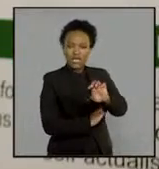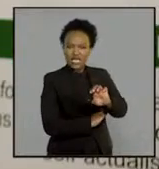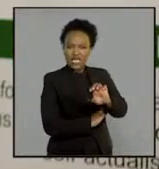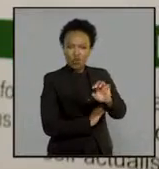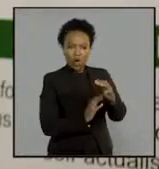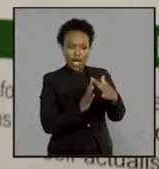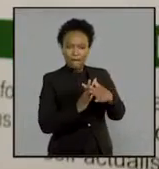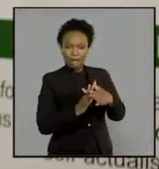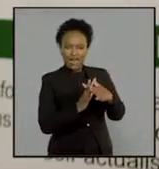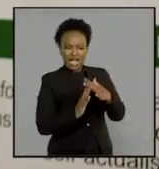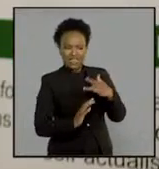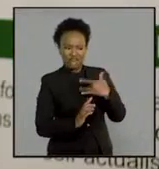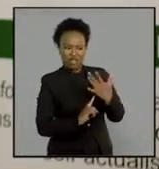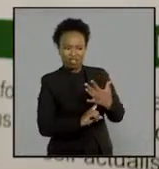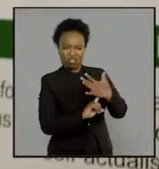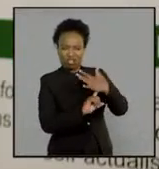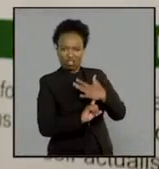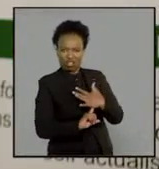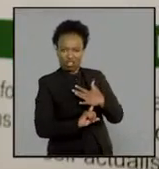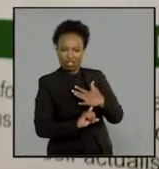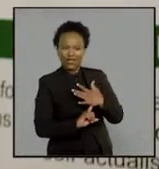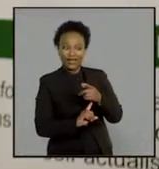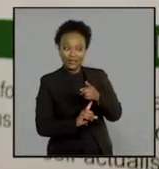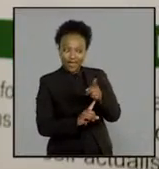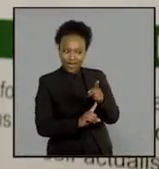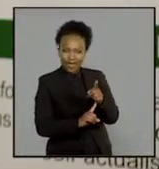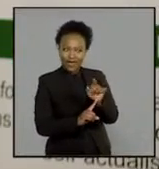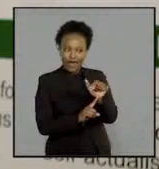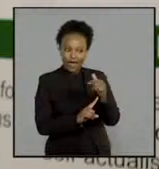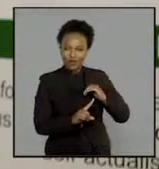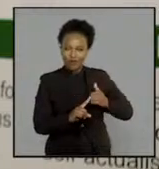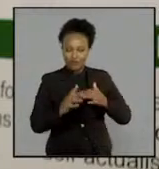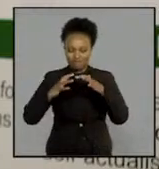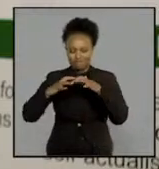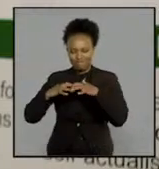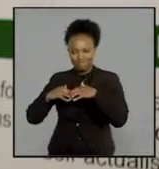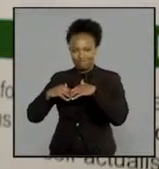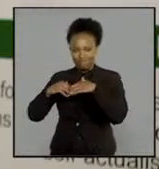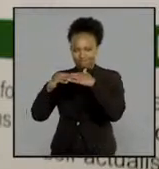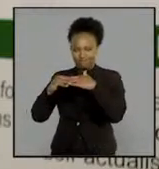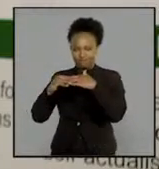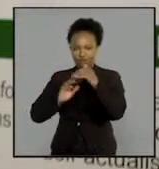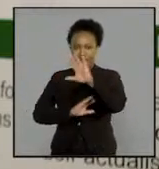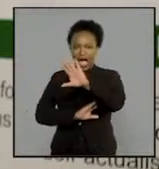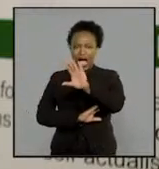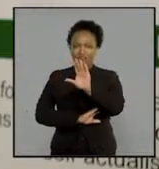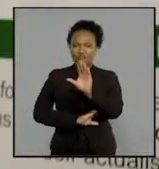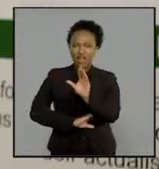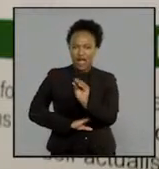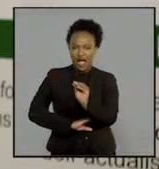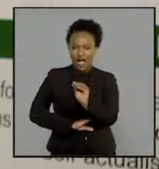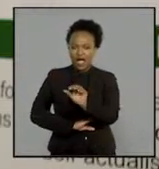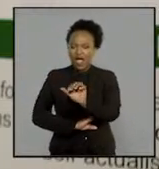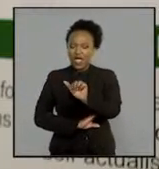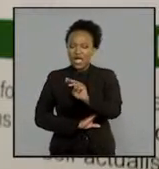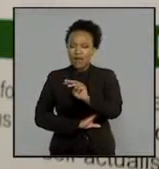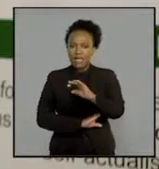the Methodist Church there in America. Then they started the